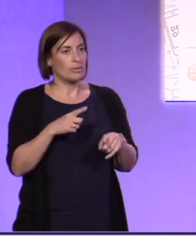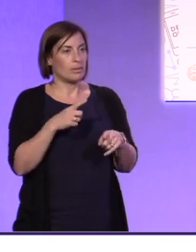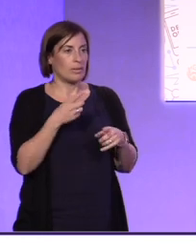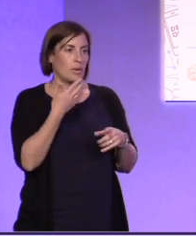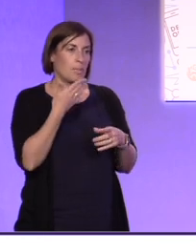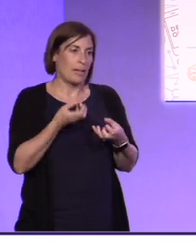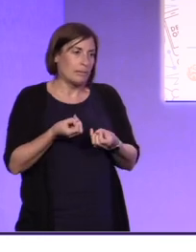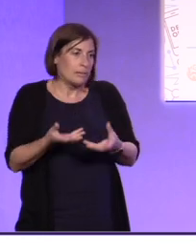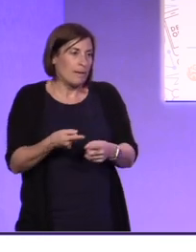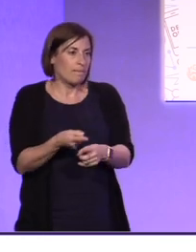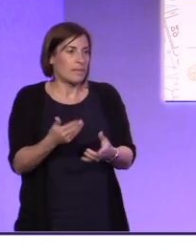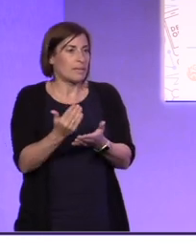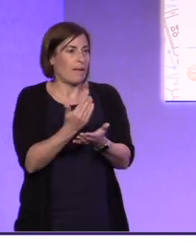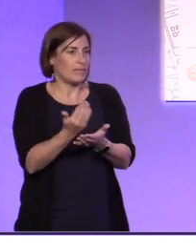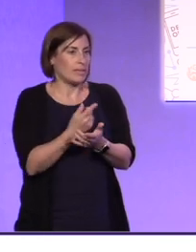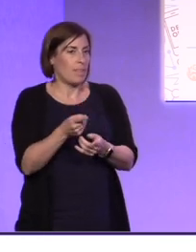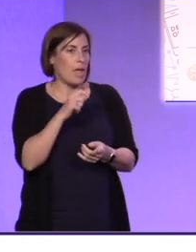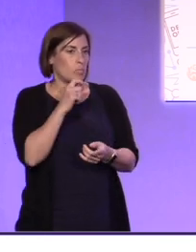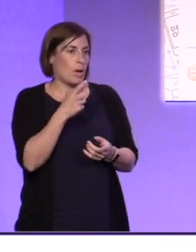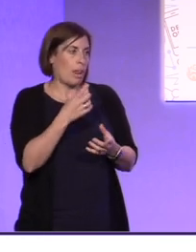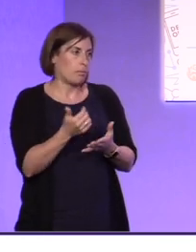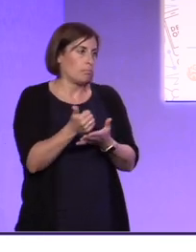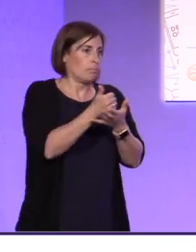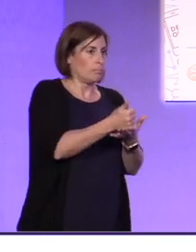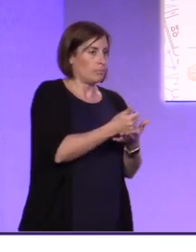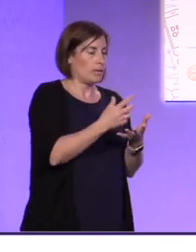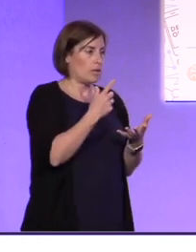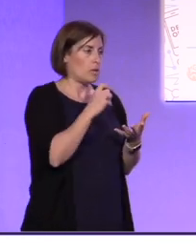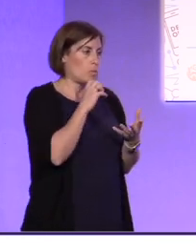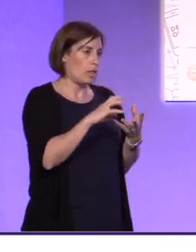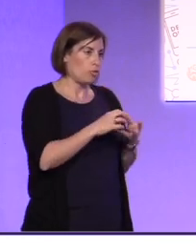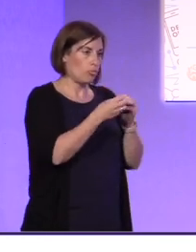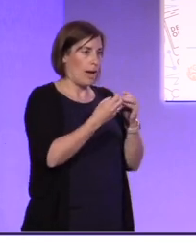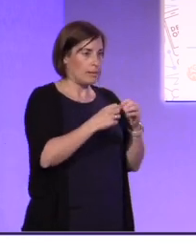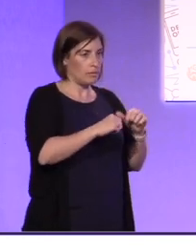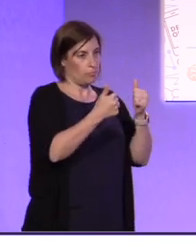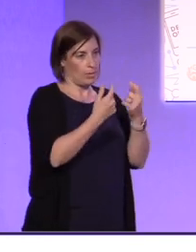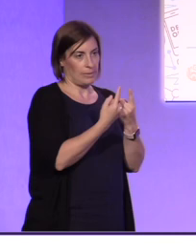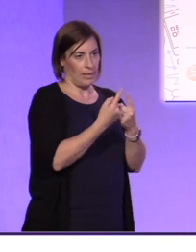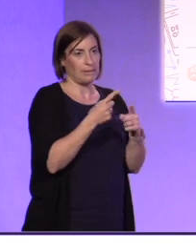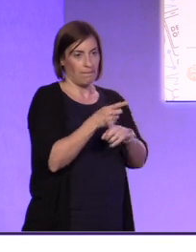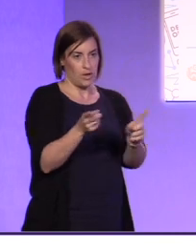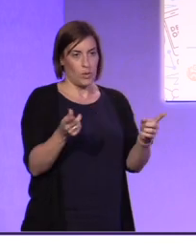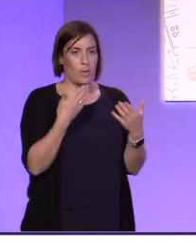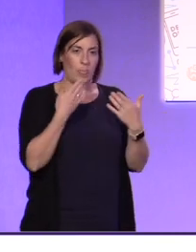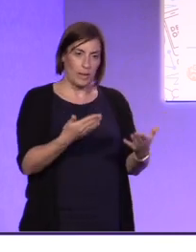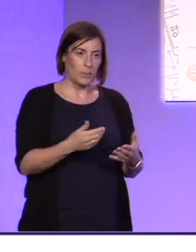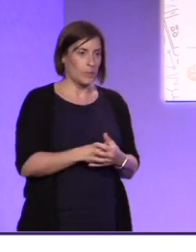net, and they'll take the leap, and they'll build really great things for you. Thank you.